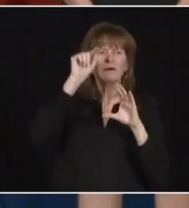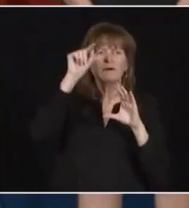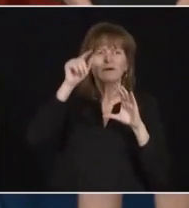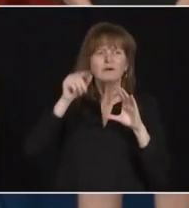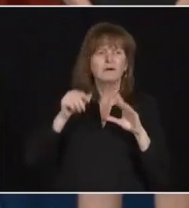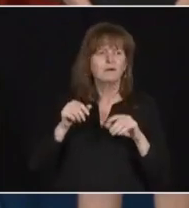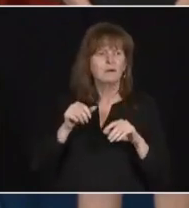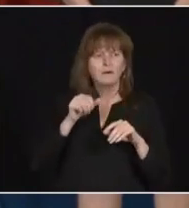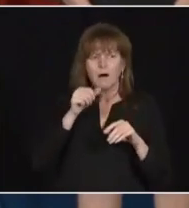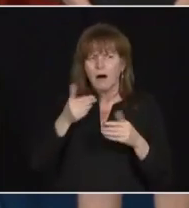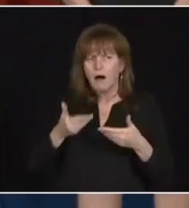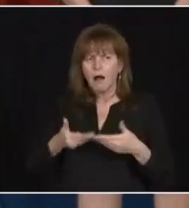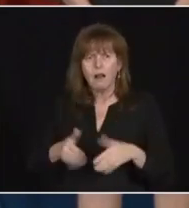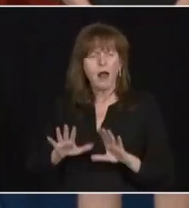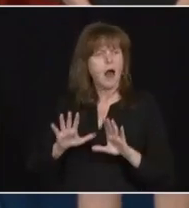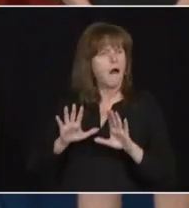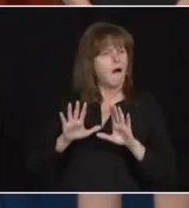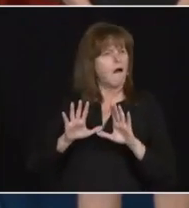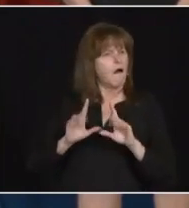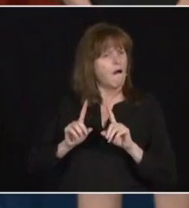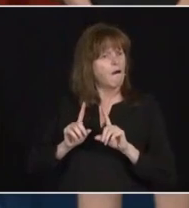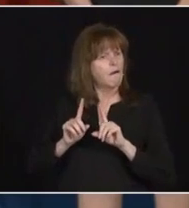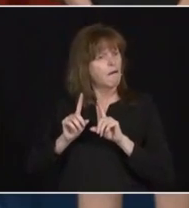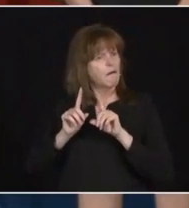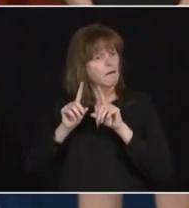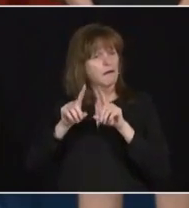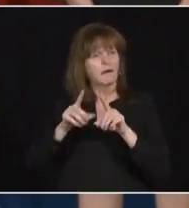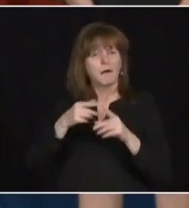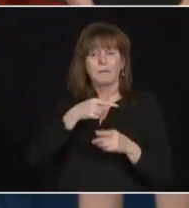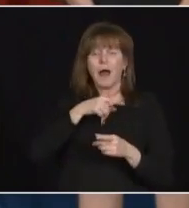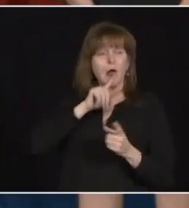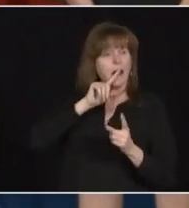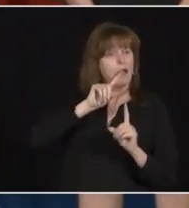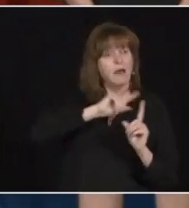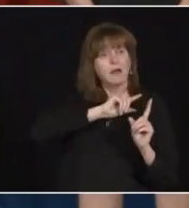know, no people from outside of the